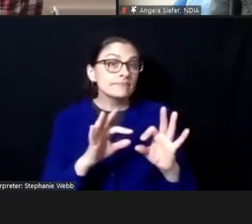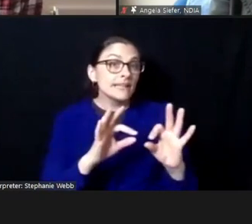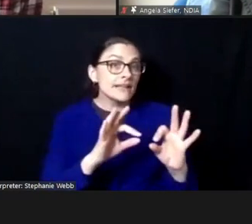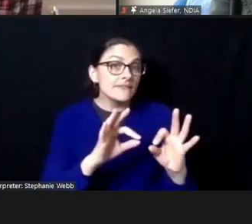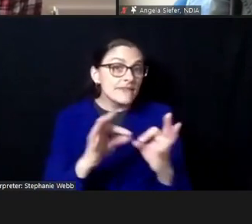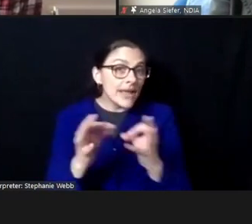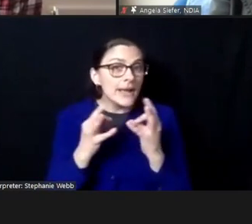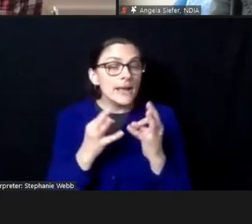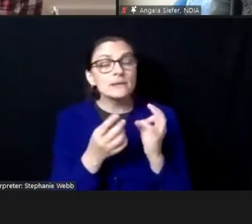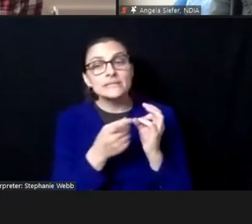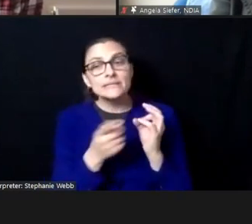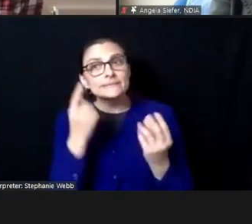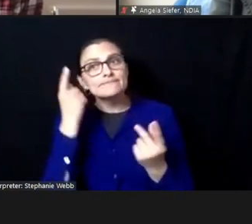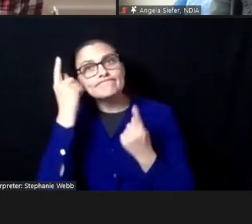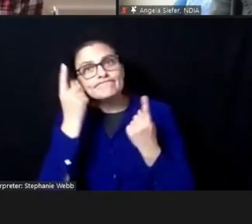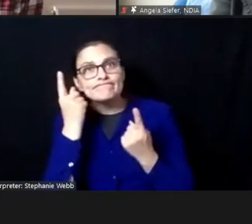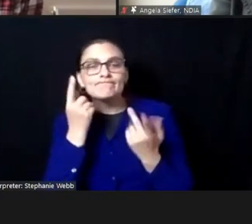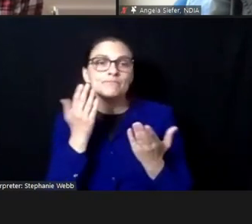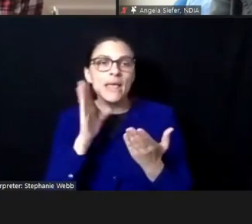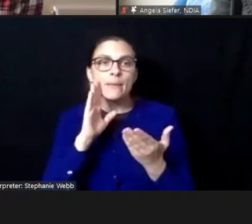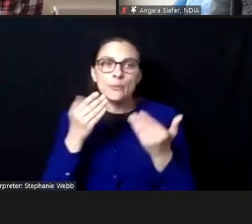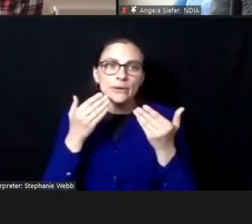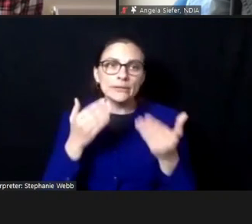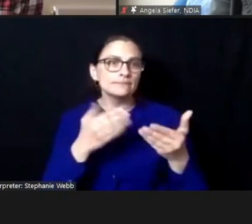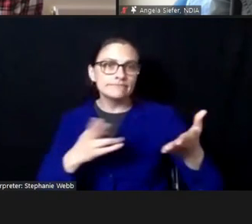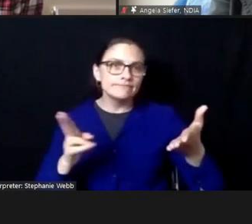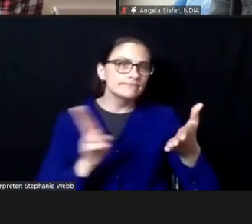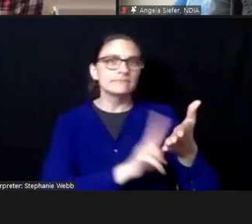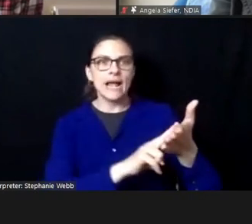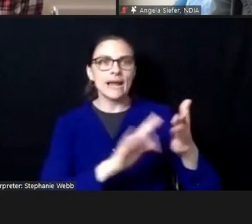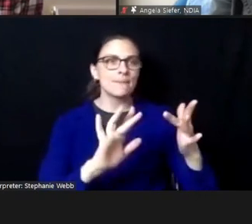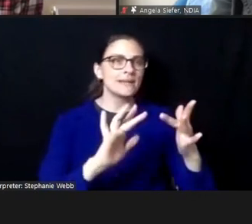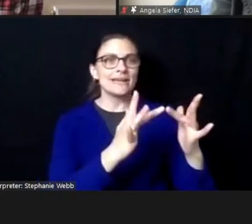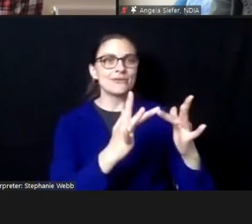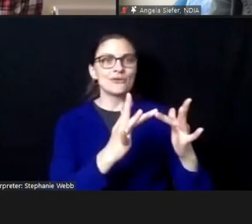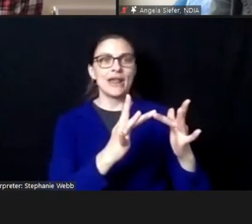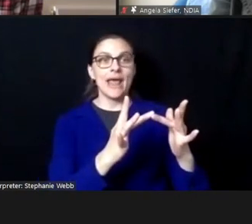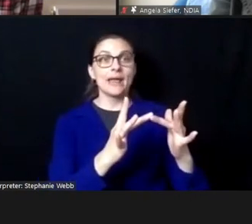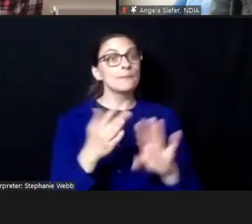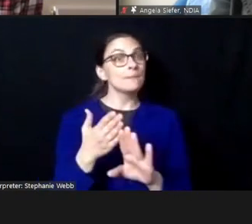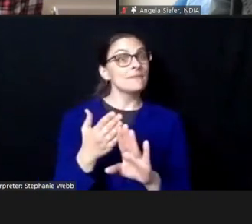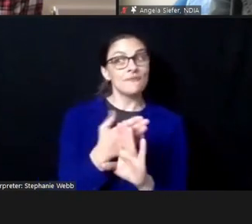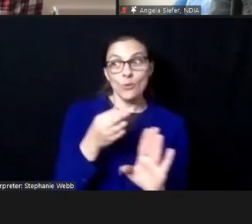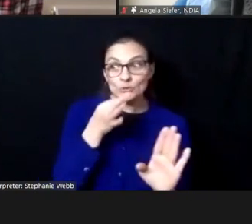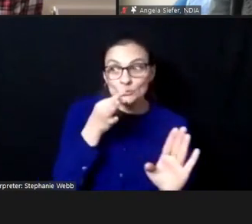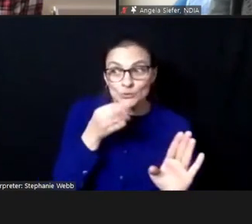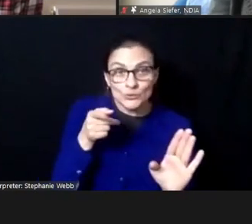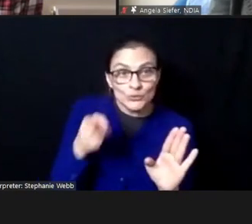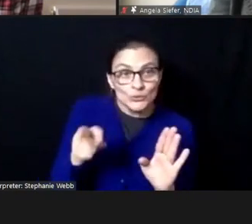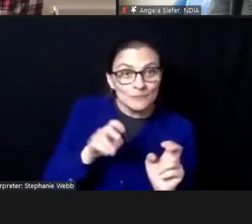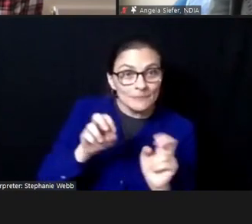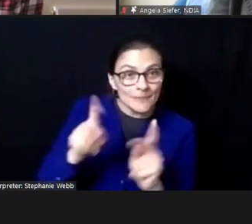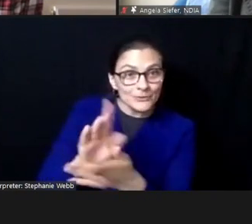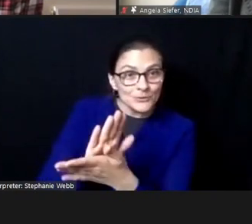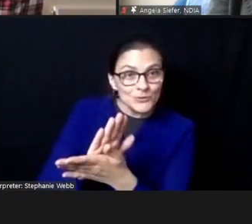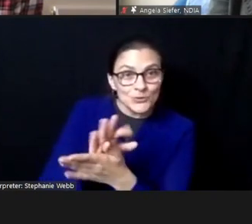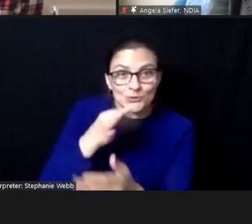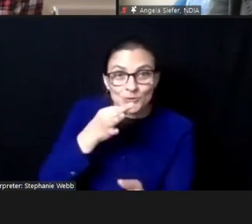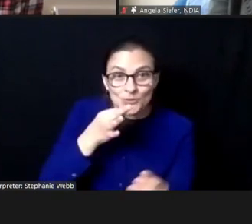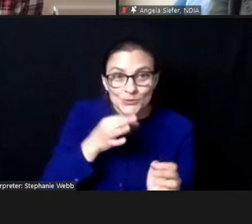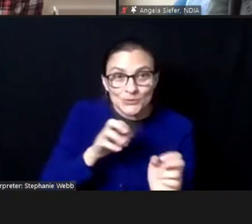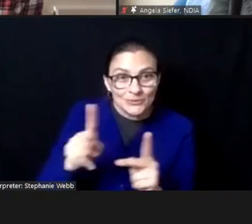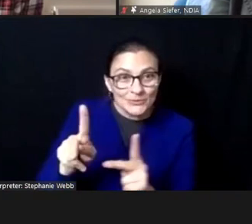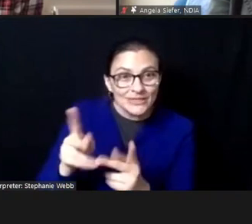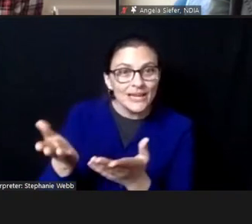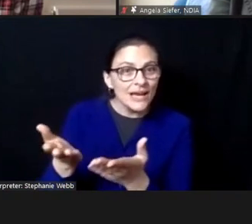up for internet service in advance of a school year, you know, they may find that the first year they can